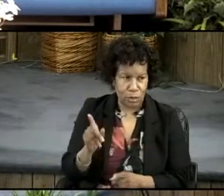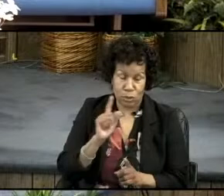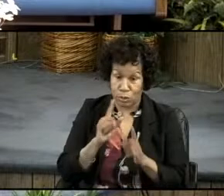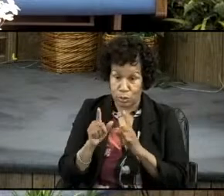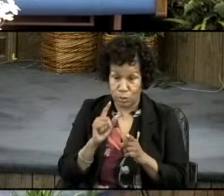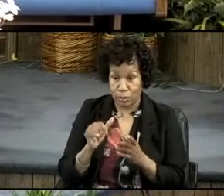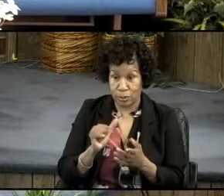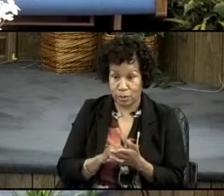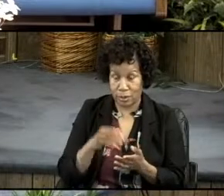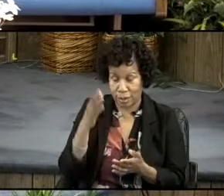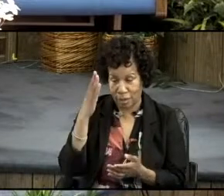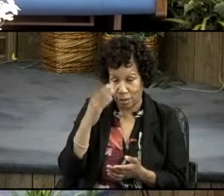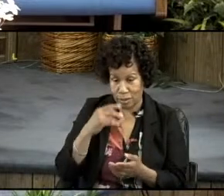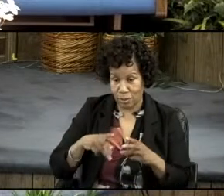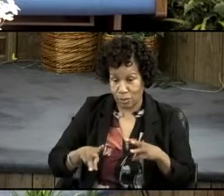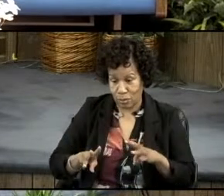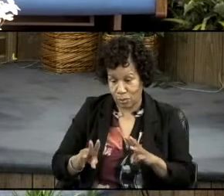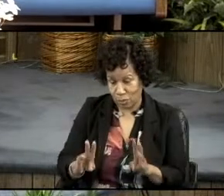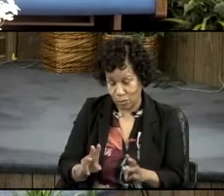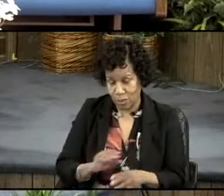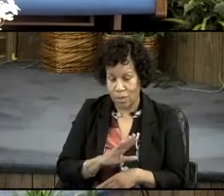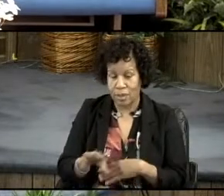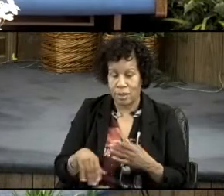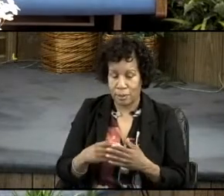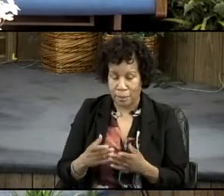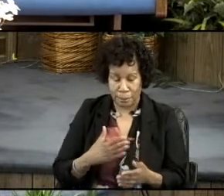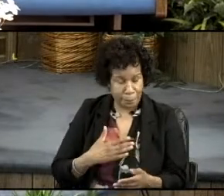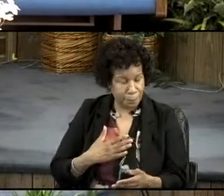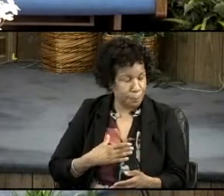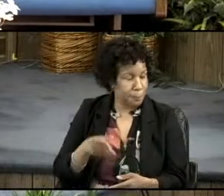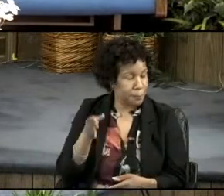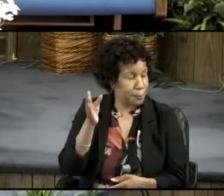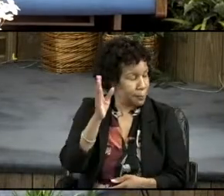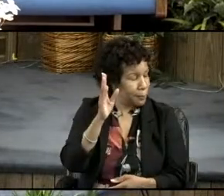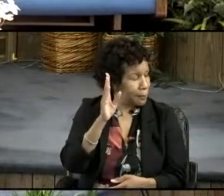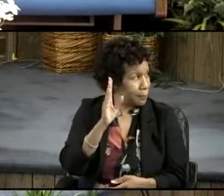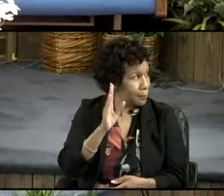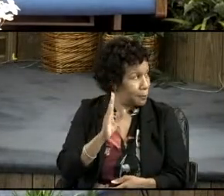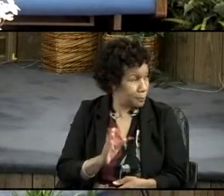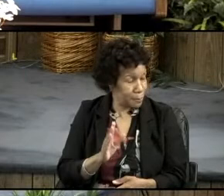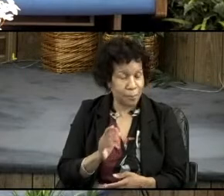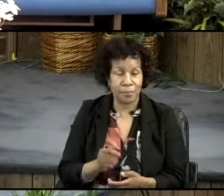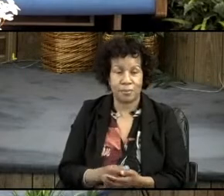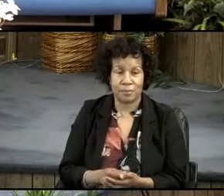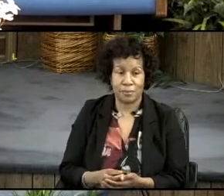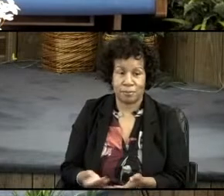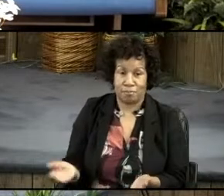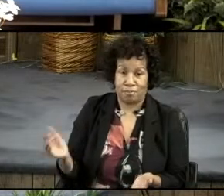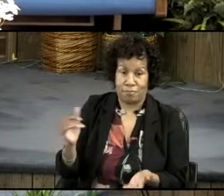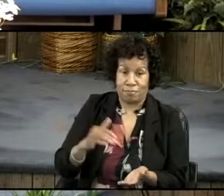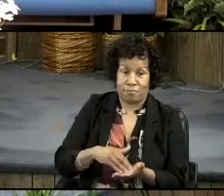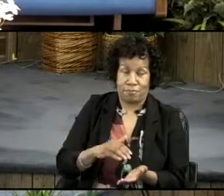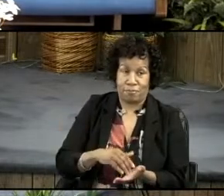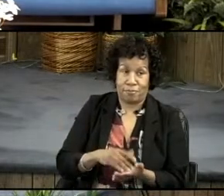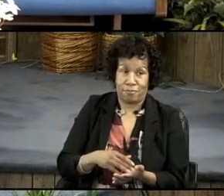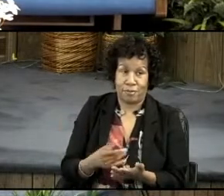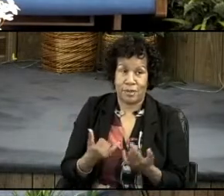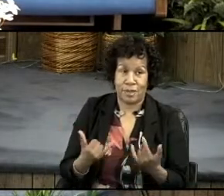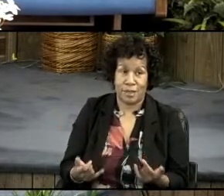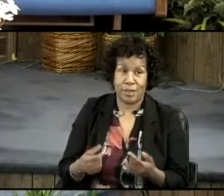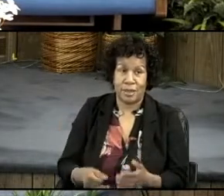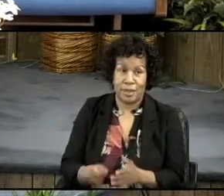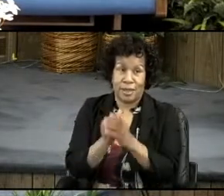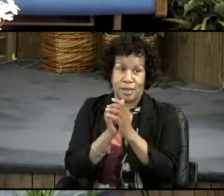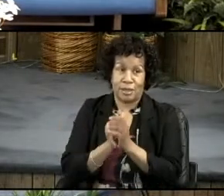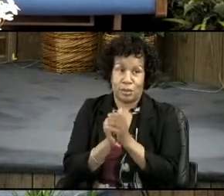my God? And listen to you what happened after that. Look at this. It came back again. Now the worshiper is